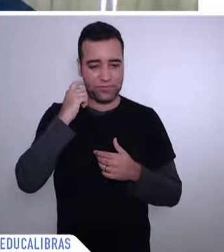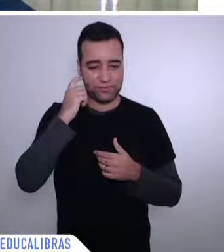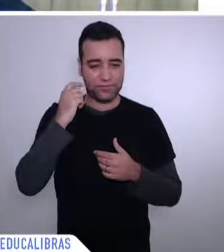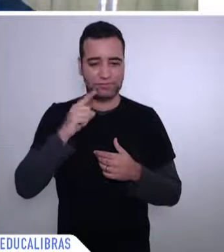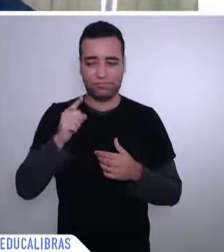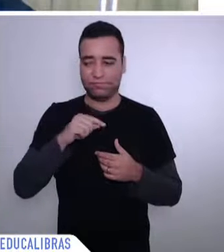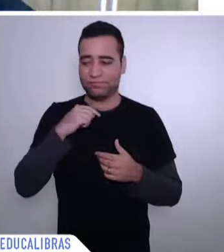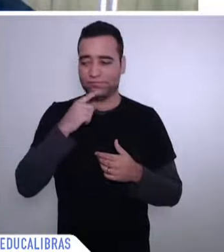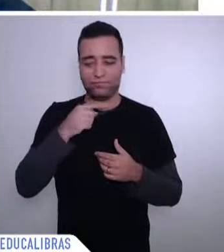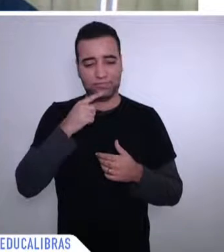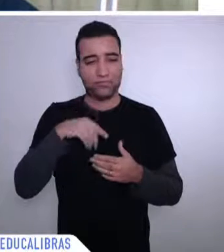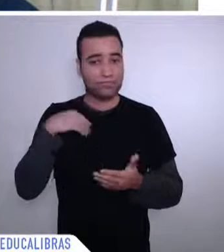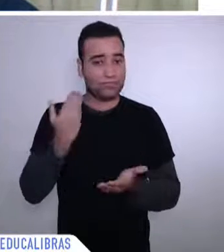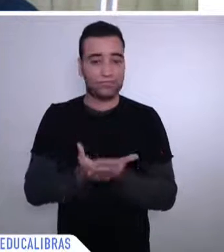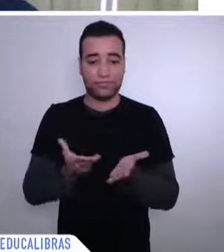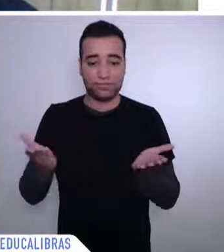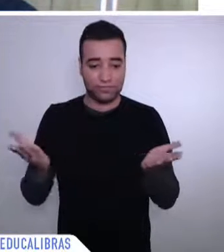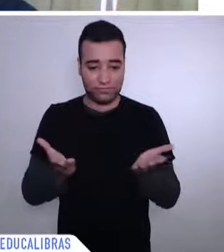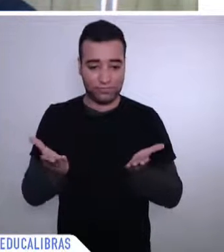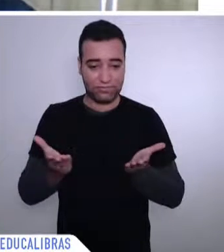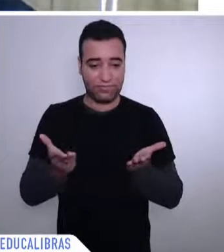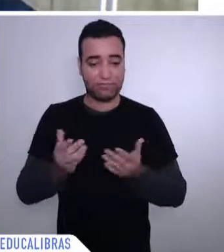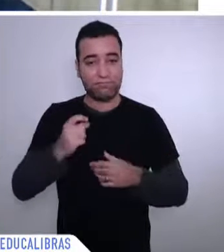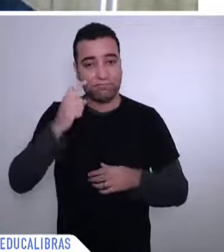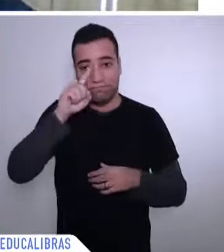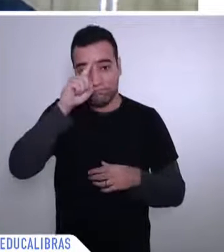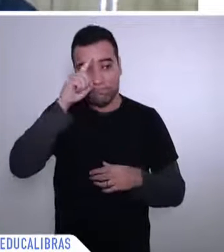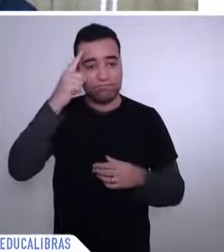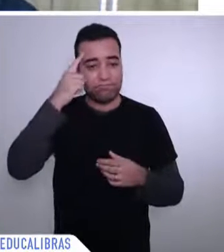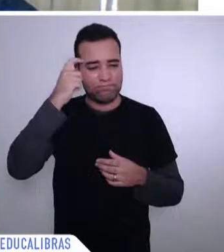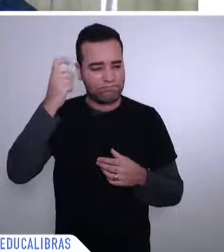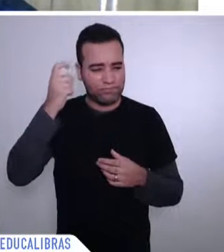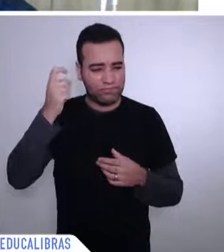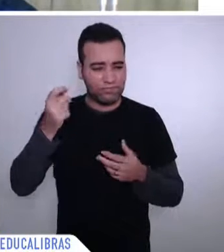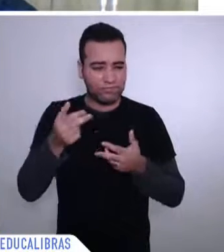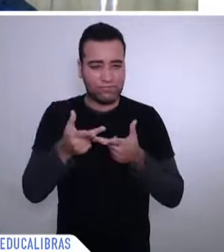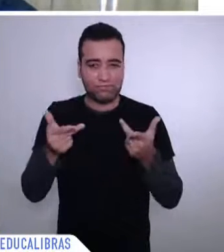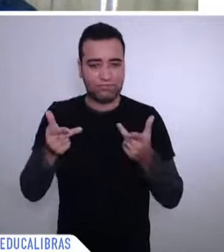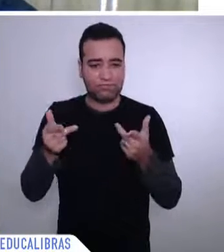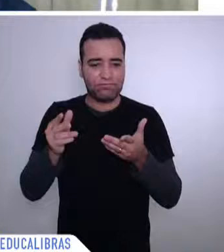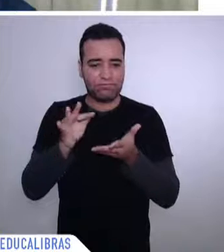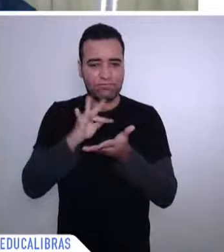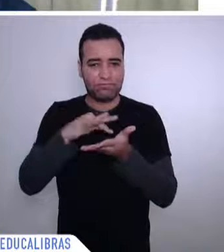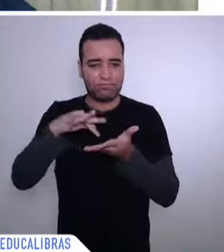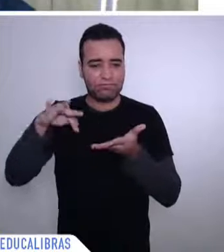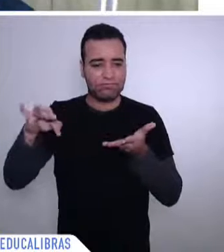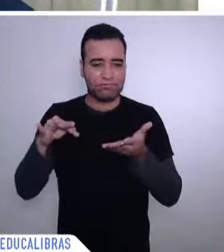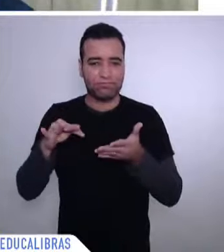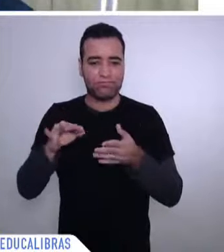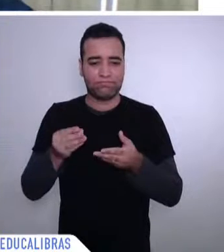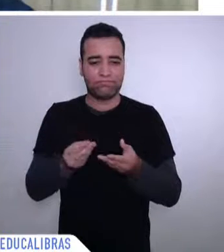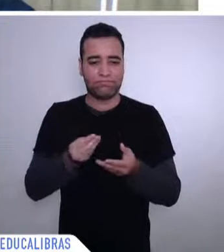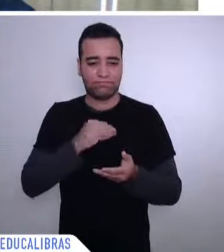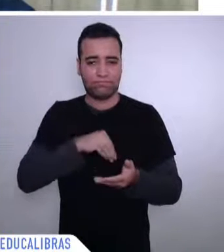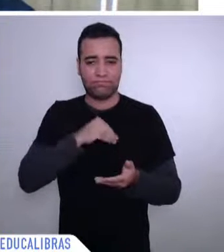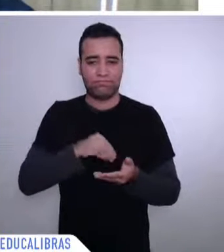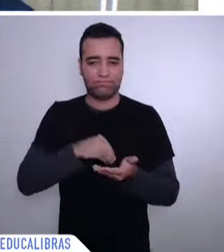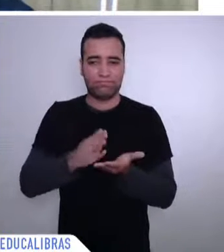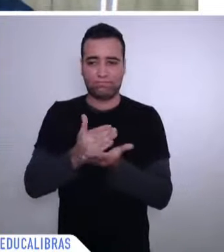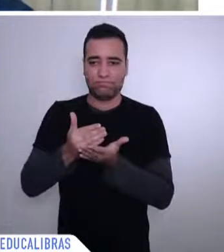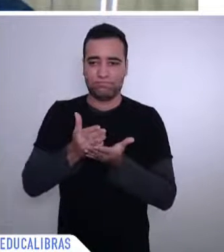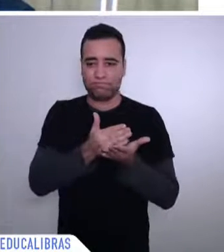Although machines are somehow occupying our work, we cannot stop attempting to create a